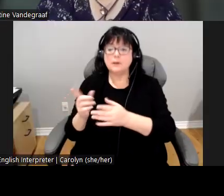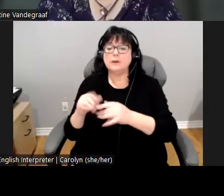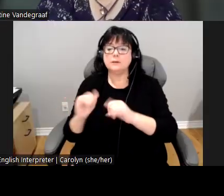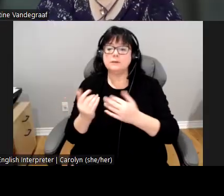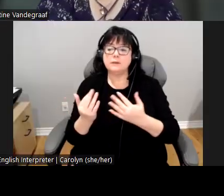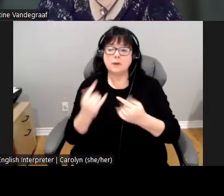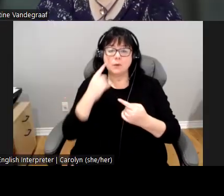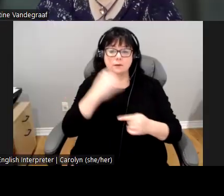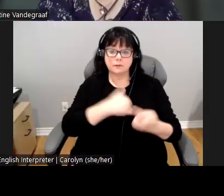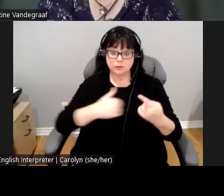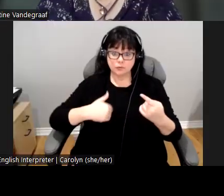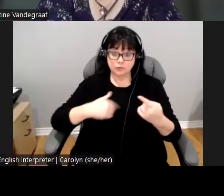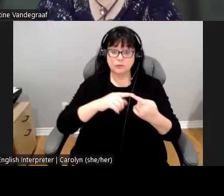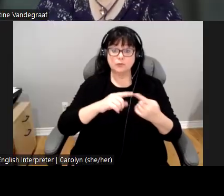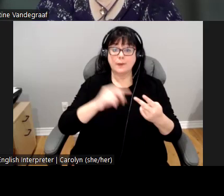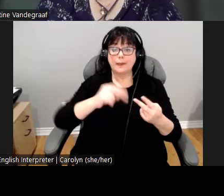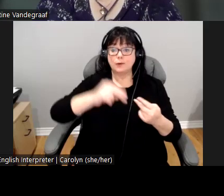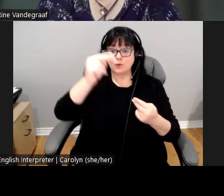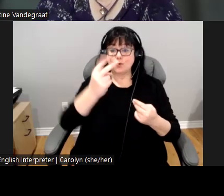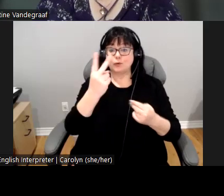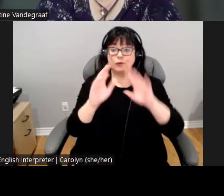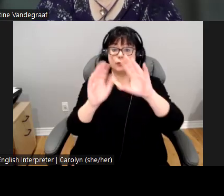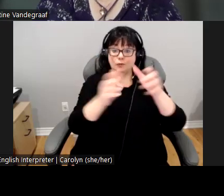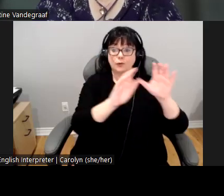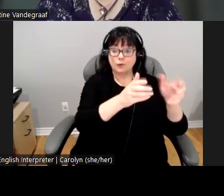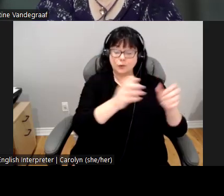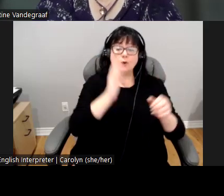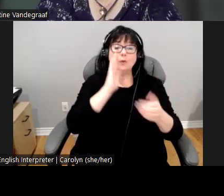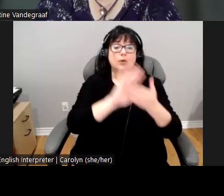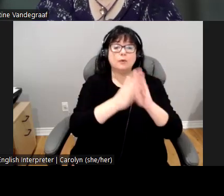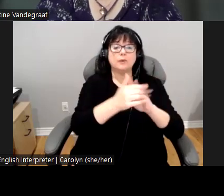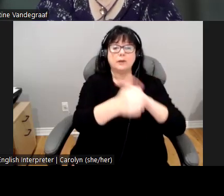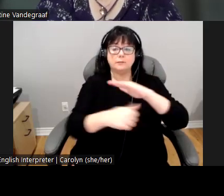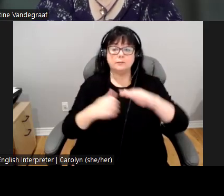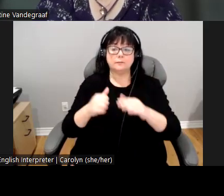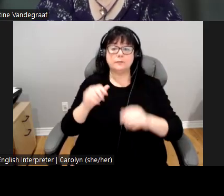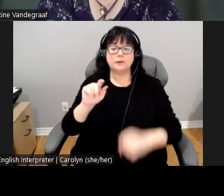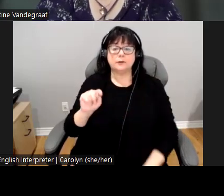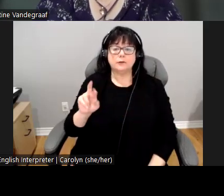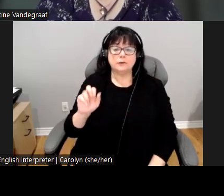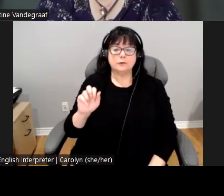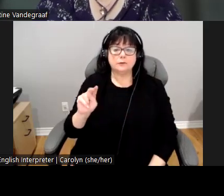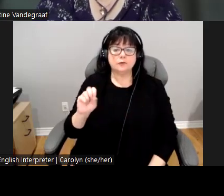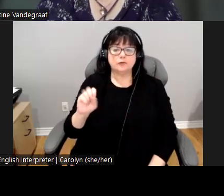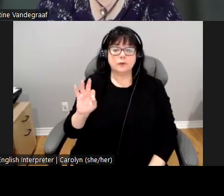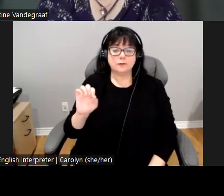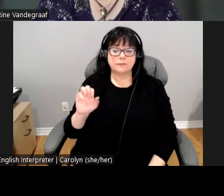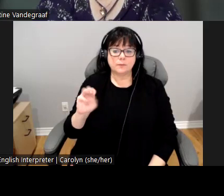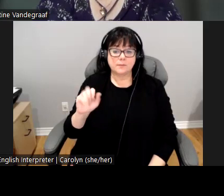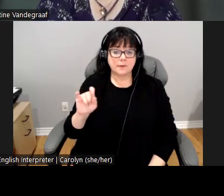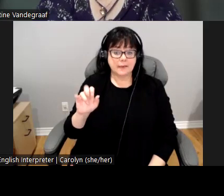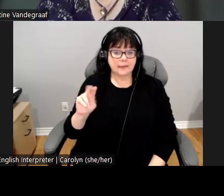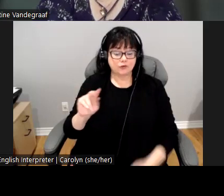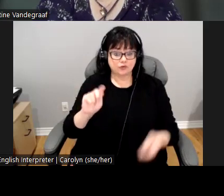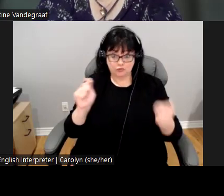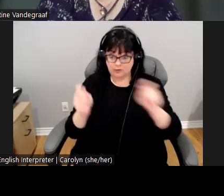come on board into transformation. And what the employment service providers